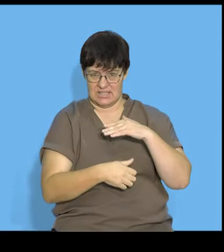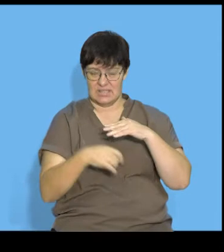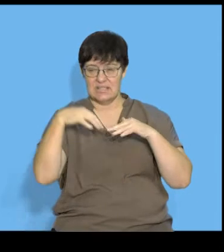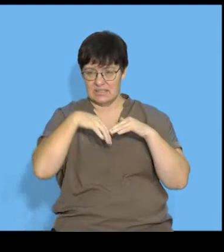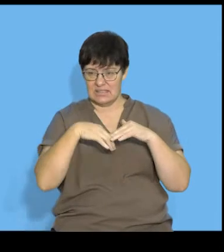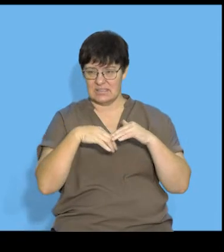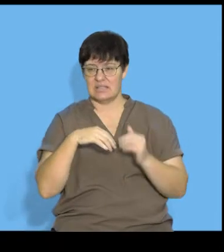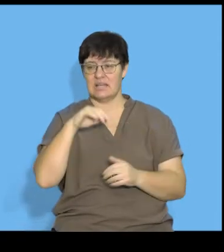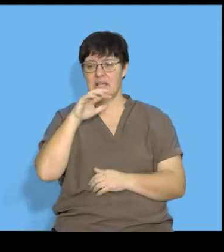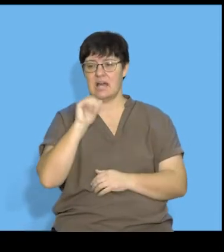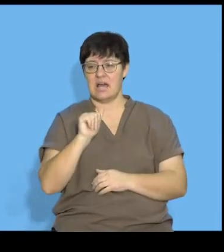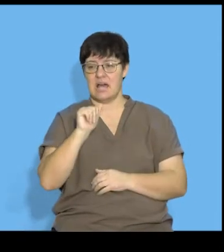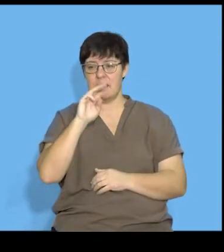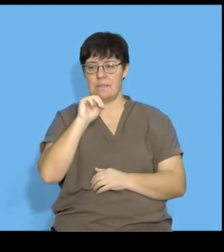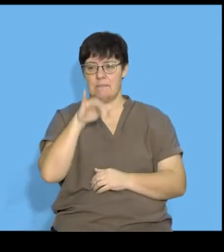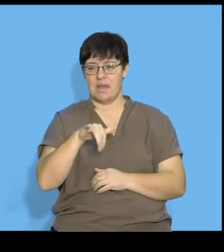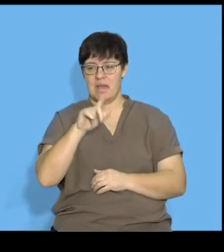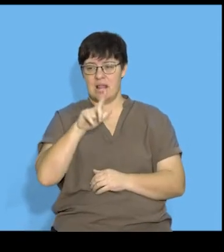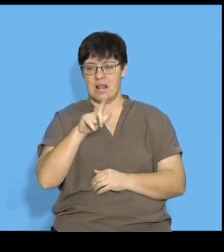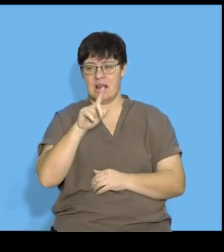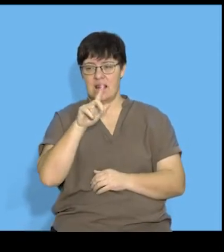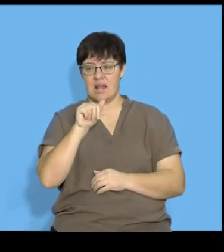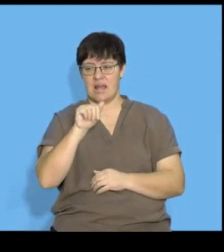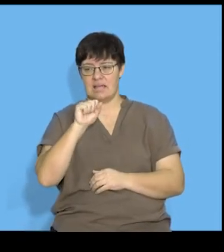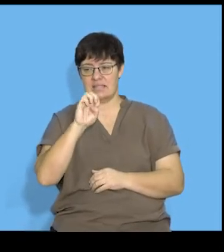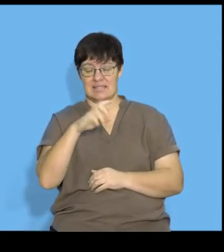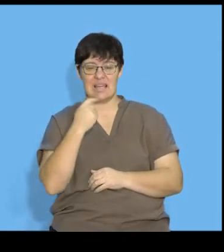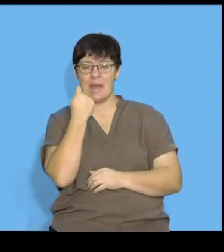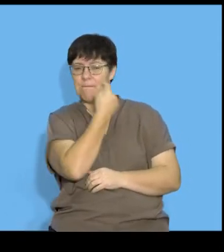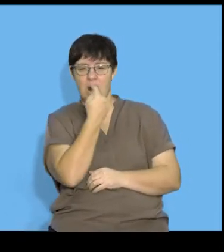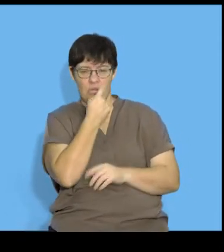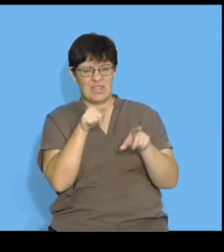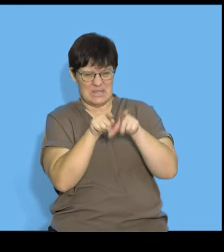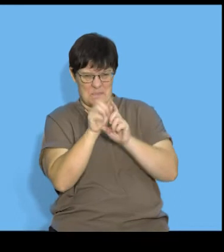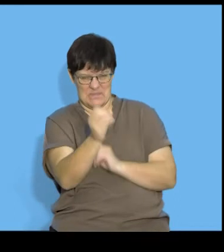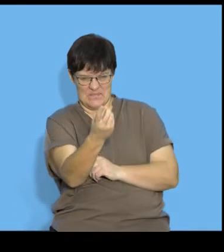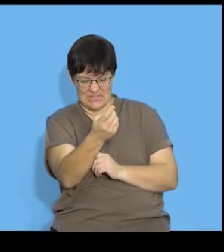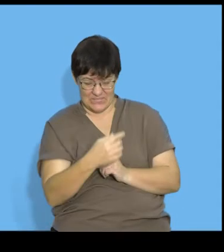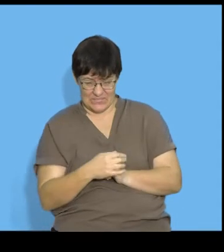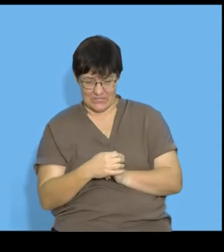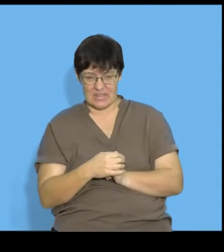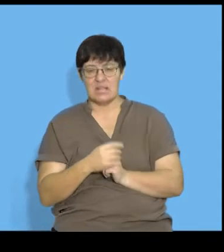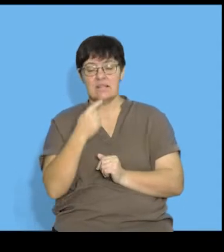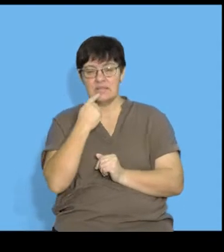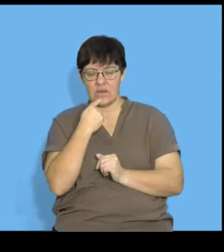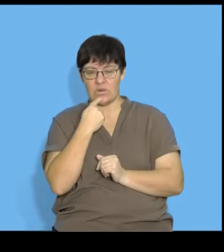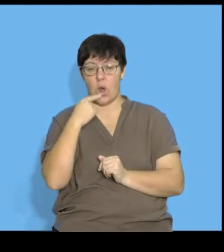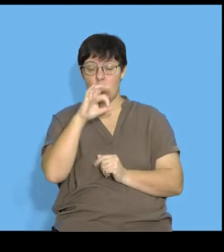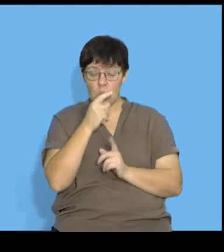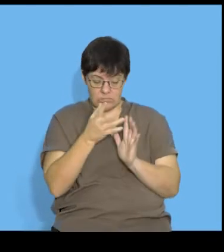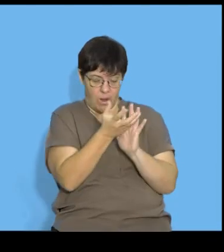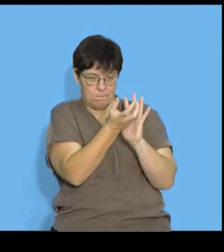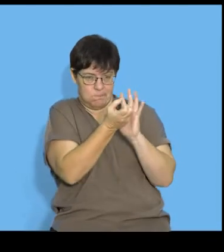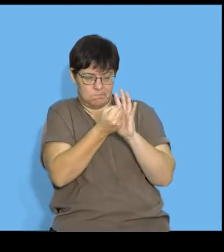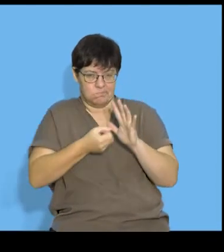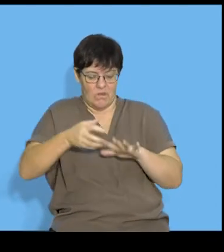amylase. You guys have got the same thing in your mouth. And what it does, it takes all the glucose,